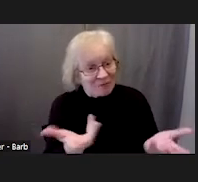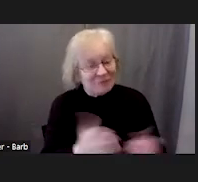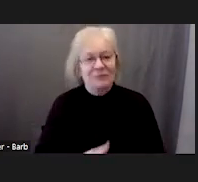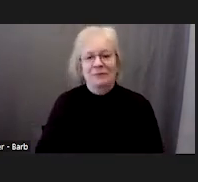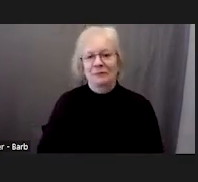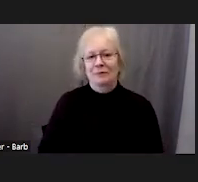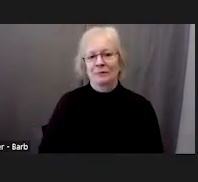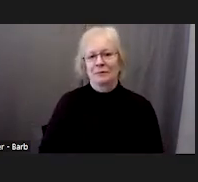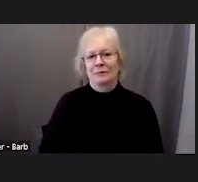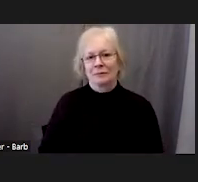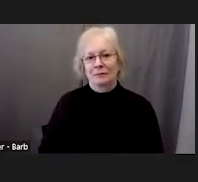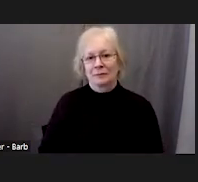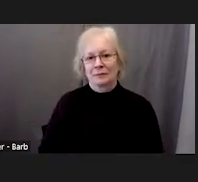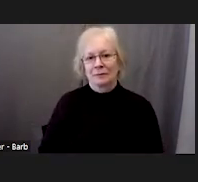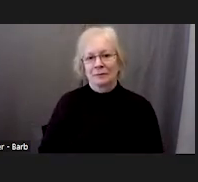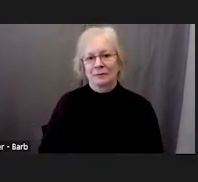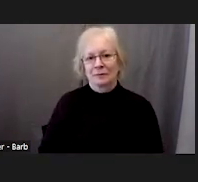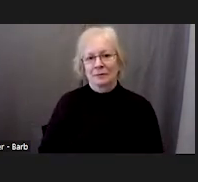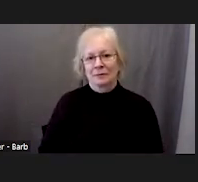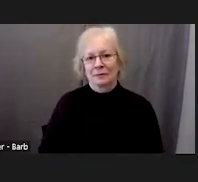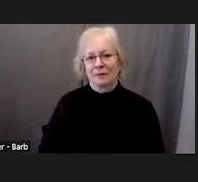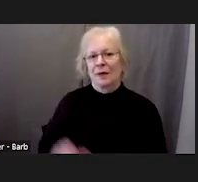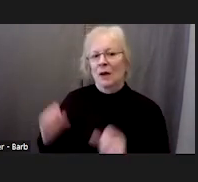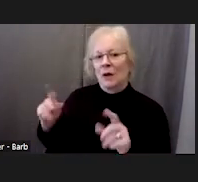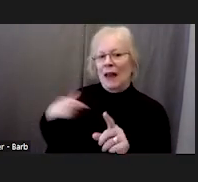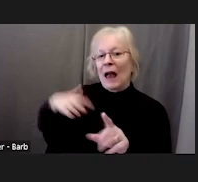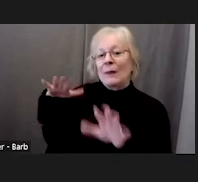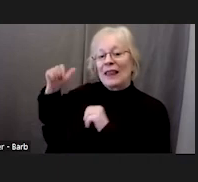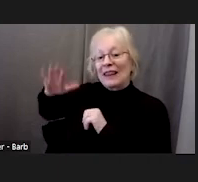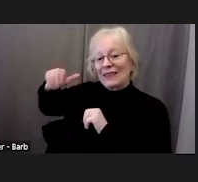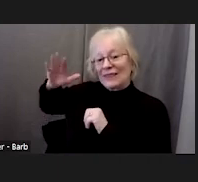Liz, if you need me, I'll talk to you later. Okay.